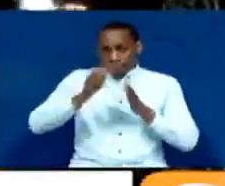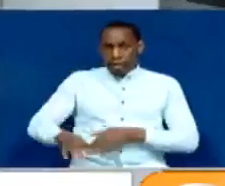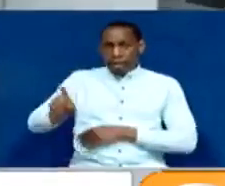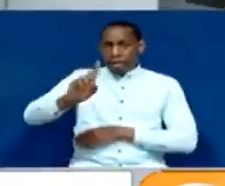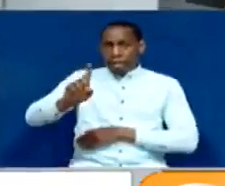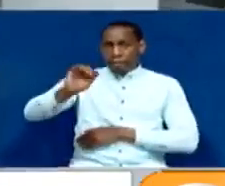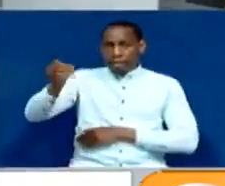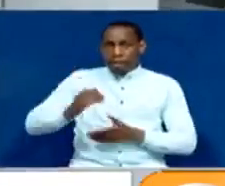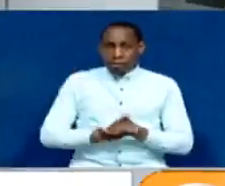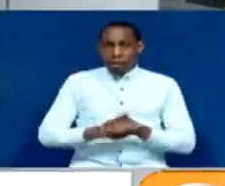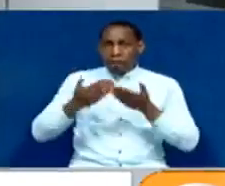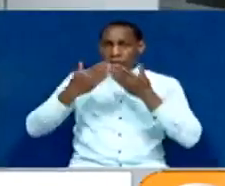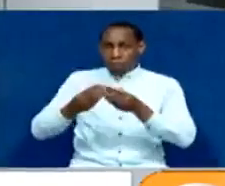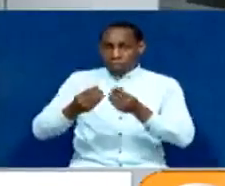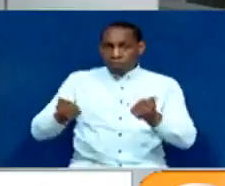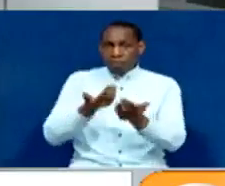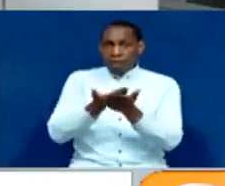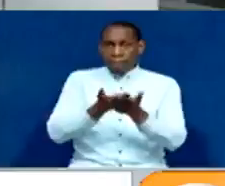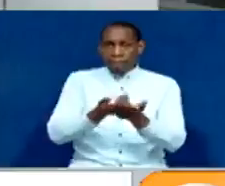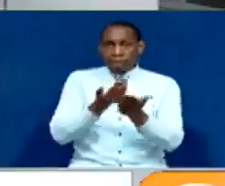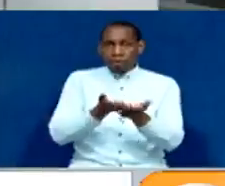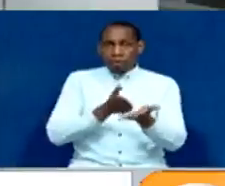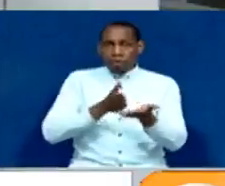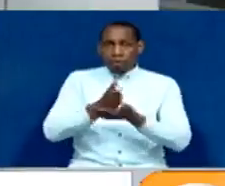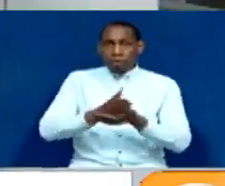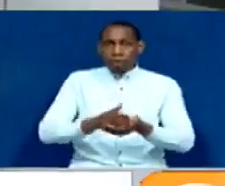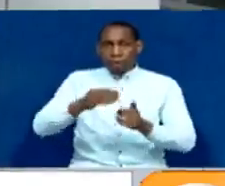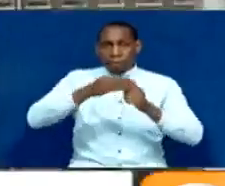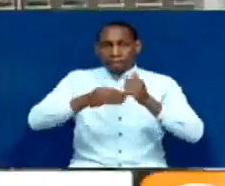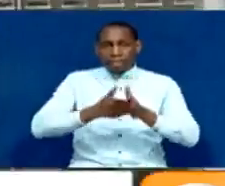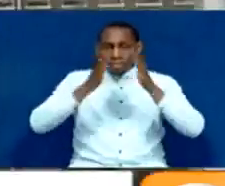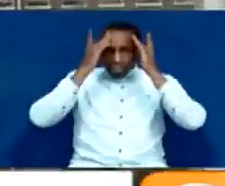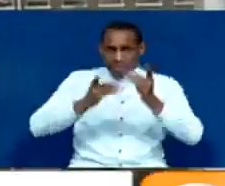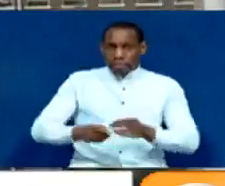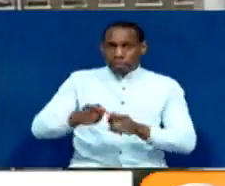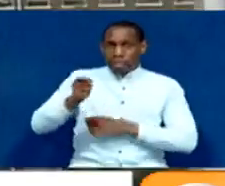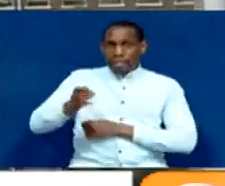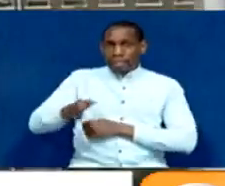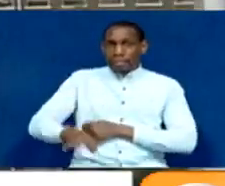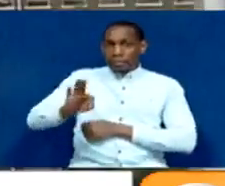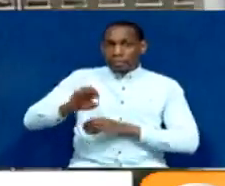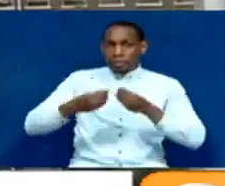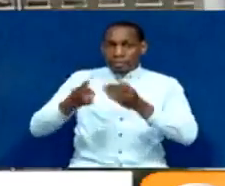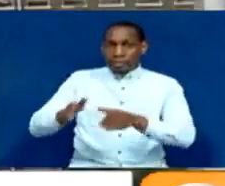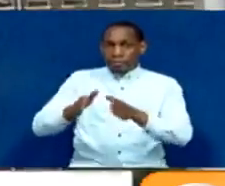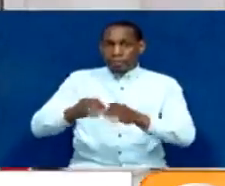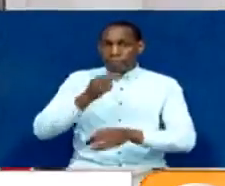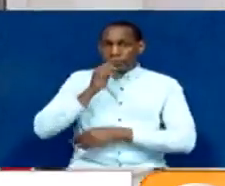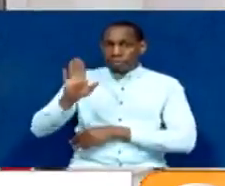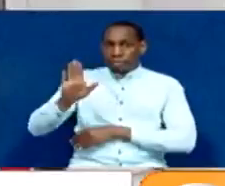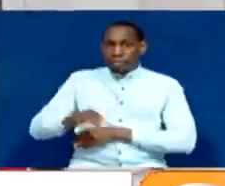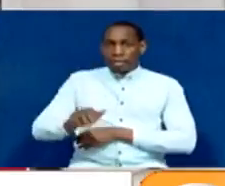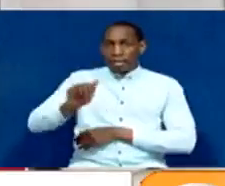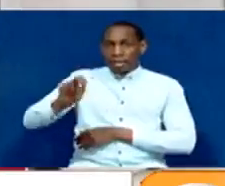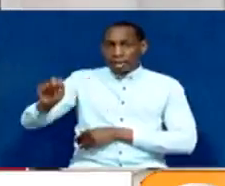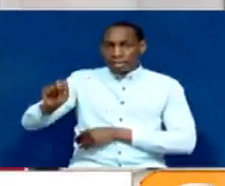Nairobi County, putting an end to an appeal lodged by Mike Sonko. The ruling by a three-judge bench, paving the way for the swearing-in